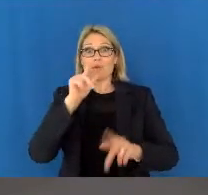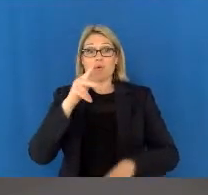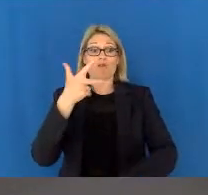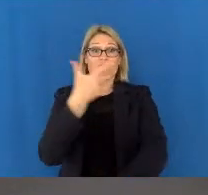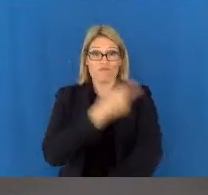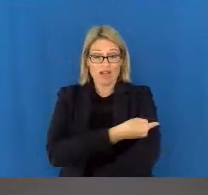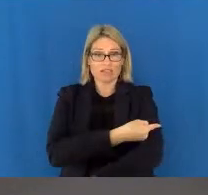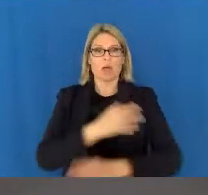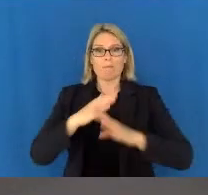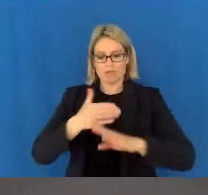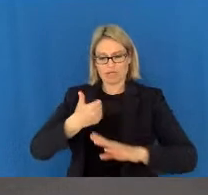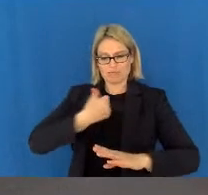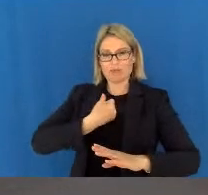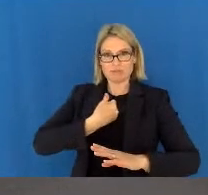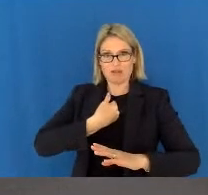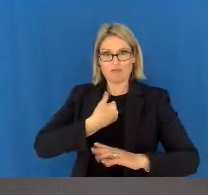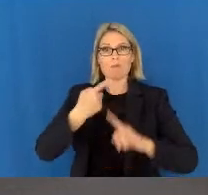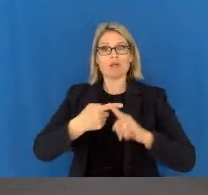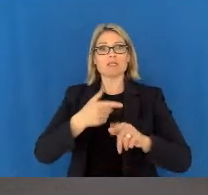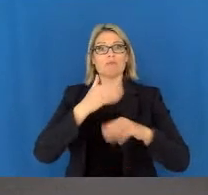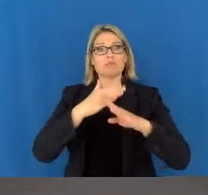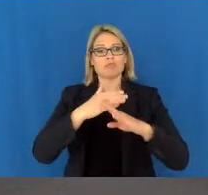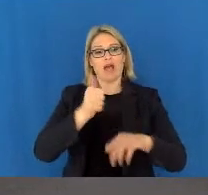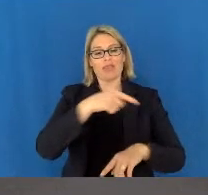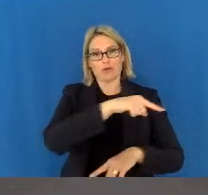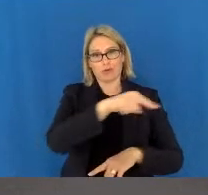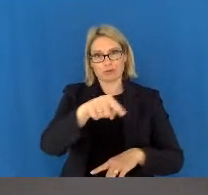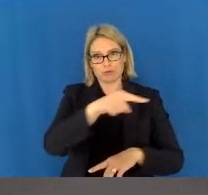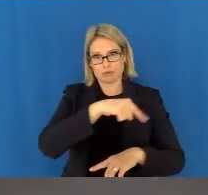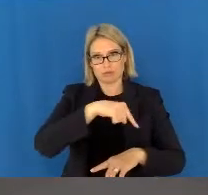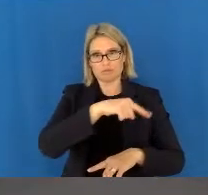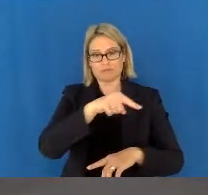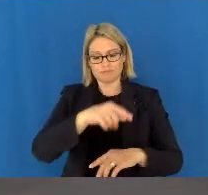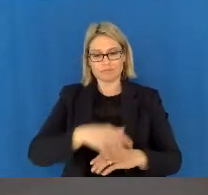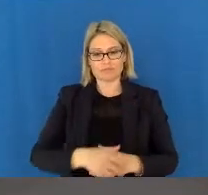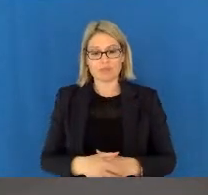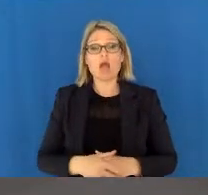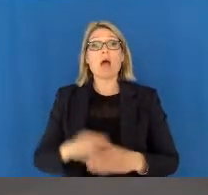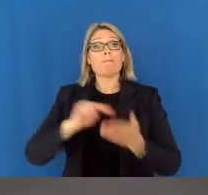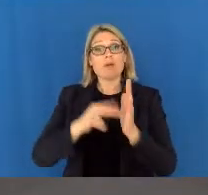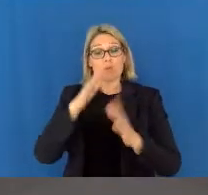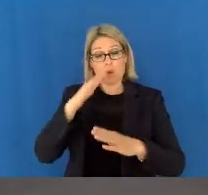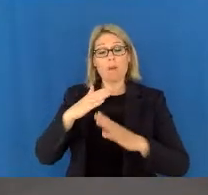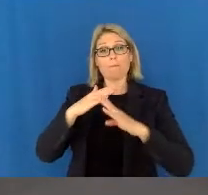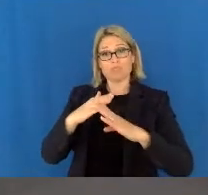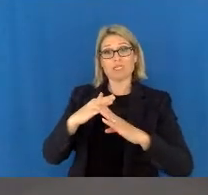protect themselves and others. And this will protect also the